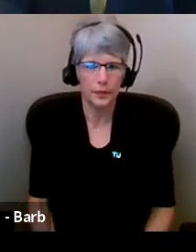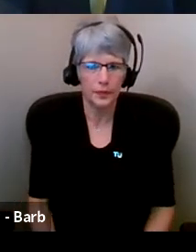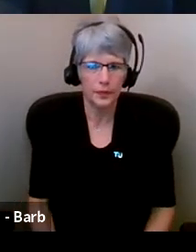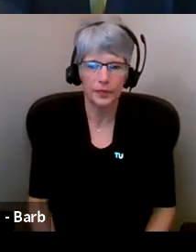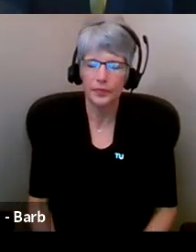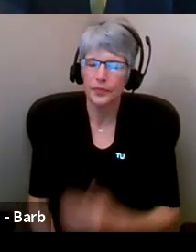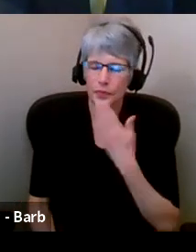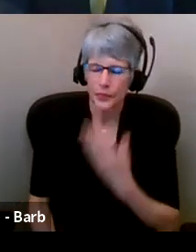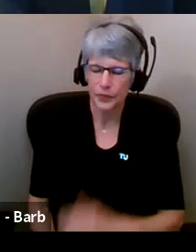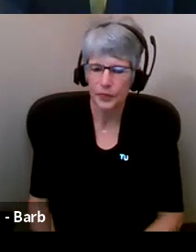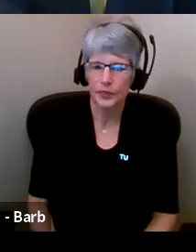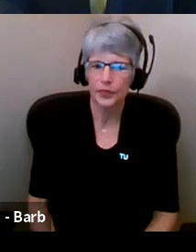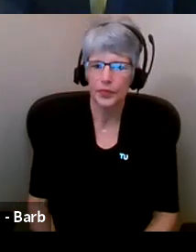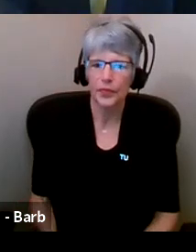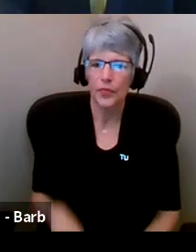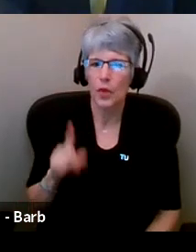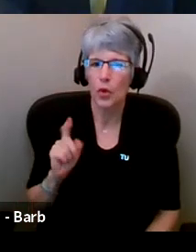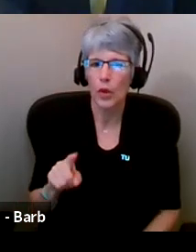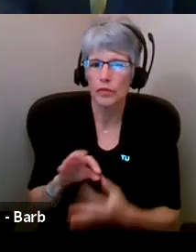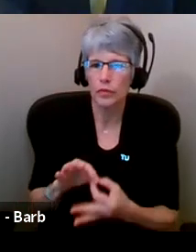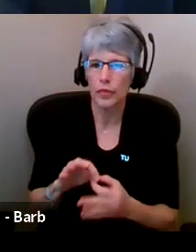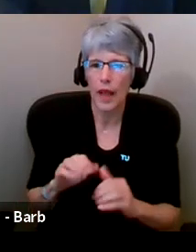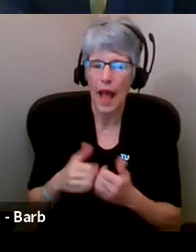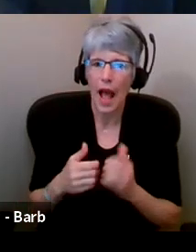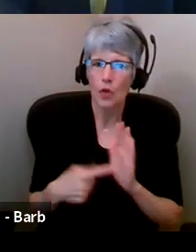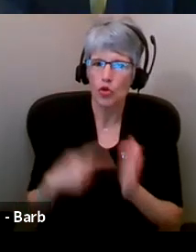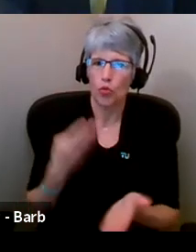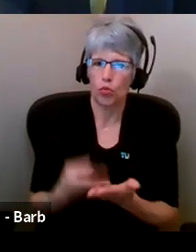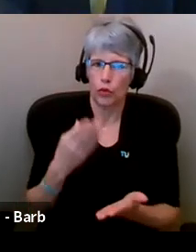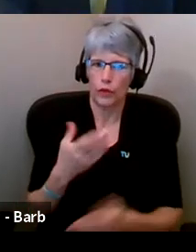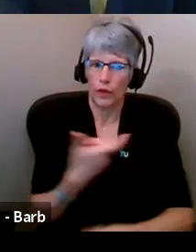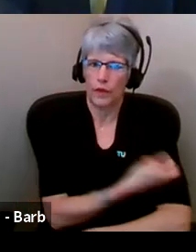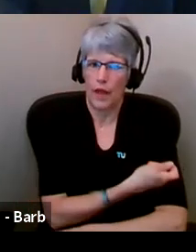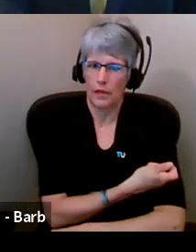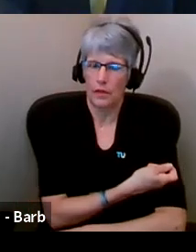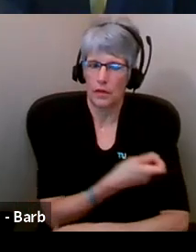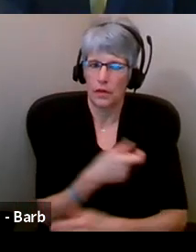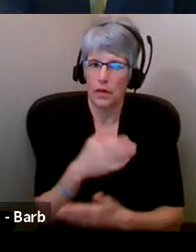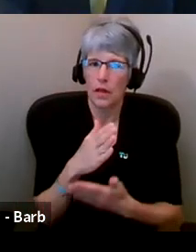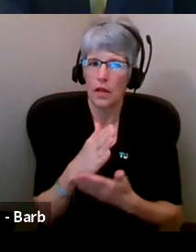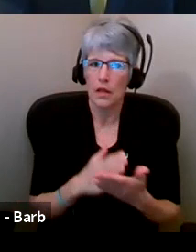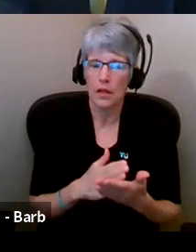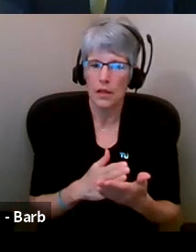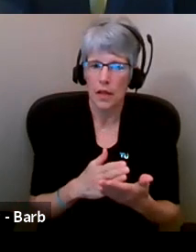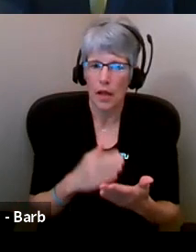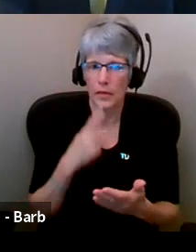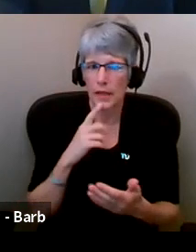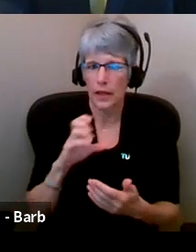Thank you. I have some questions in regards to how to show proof of vaccination. Some have referenced the CRISP